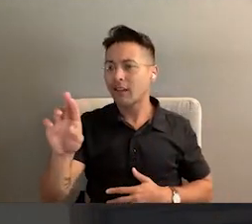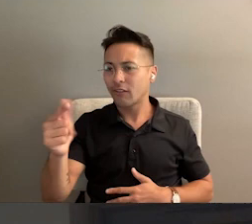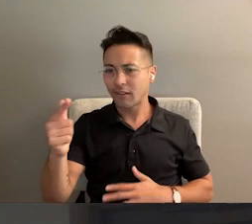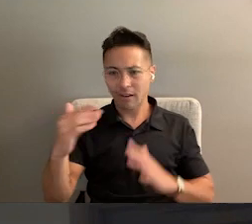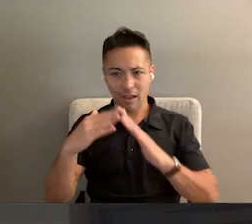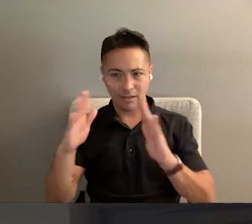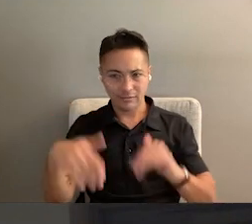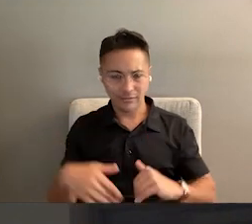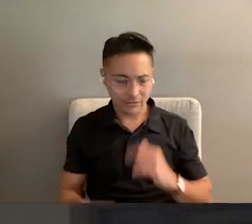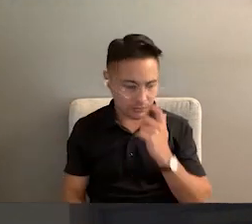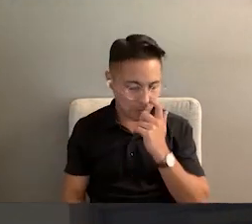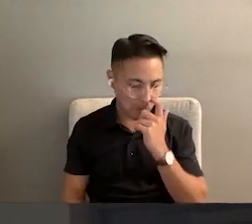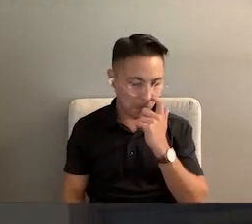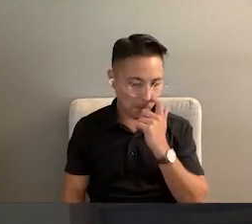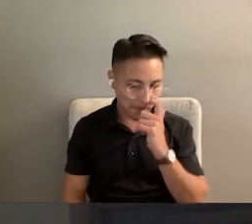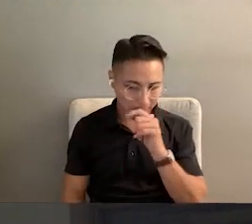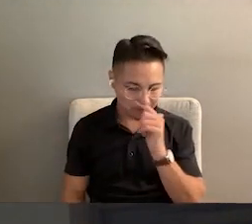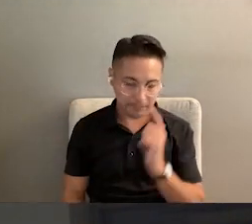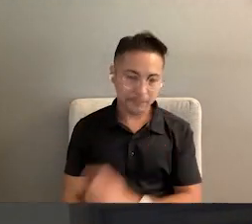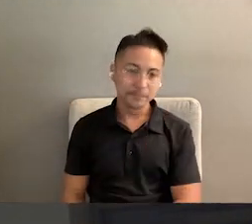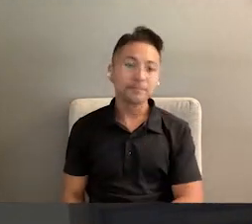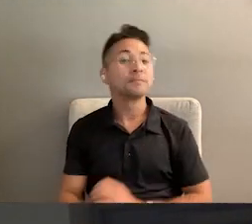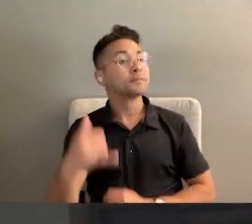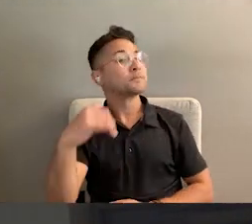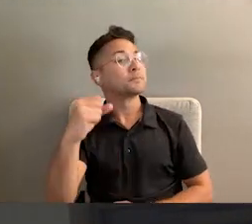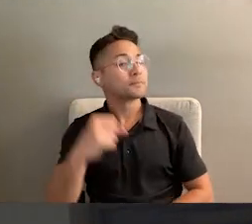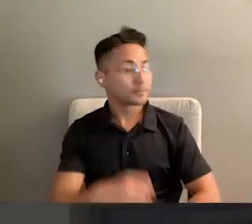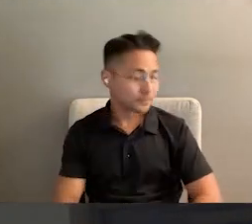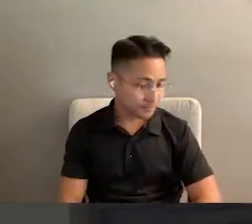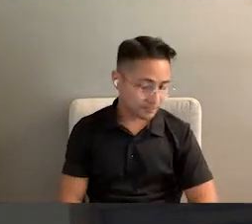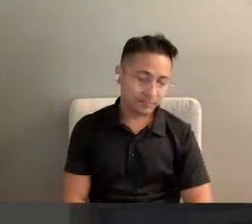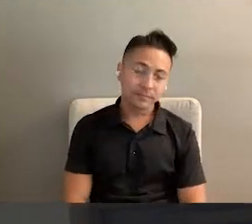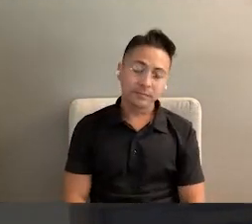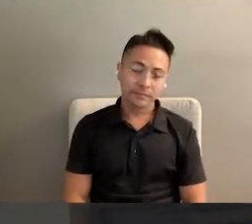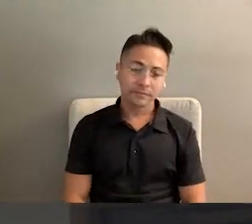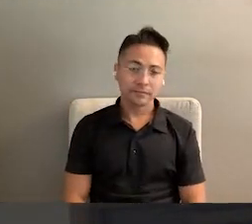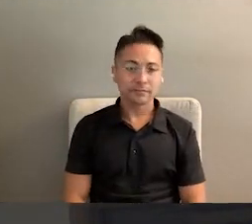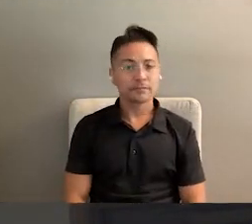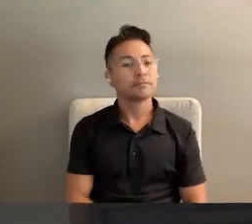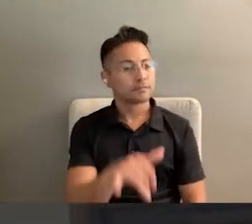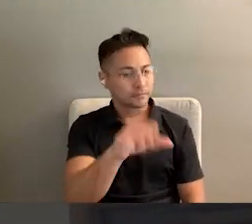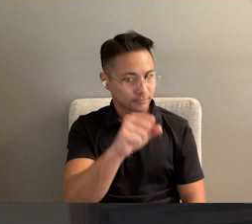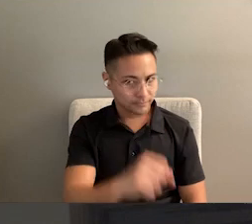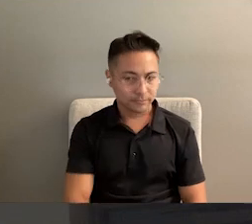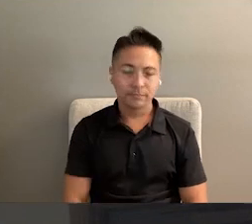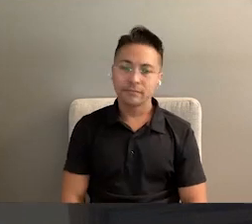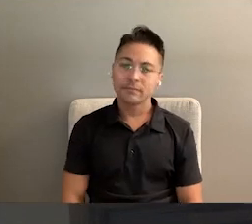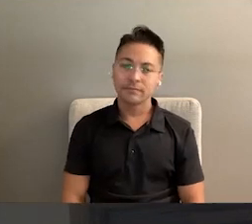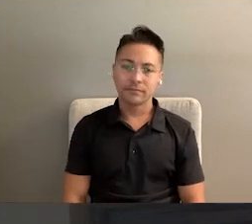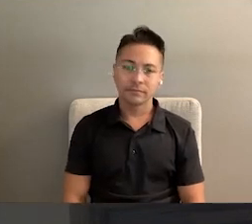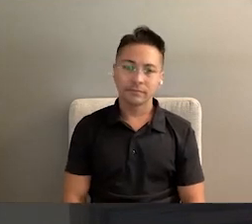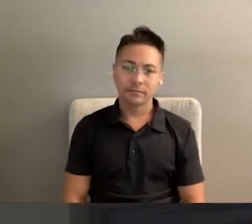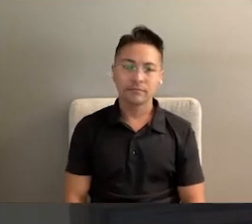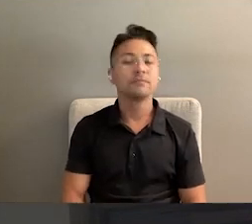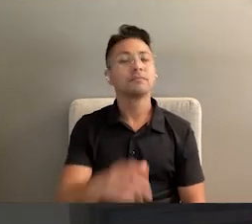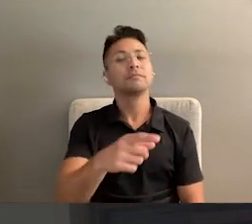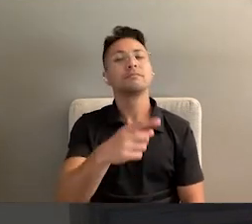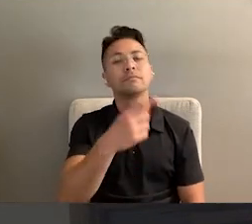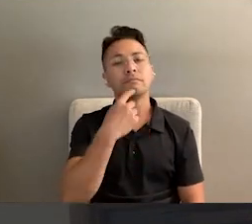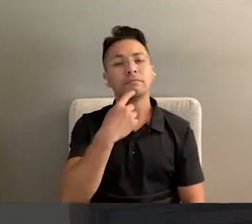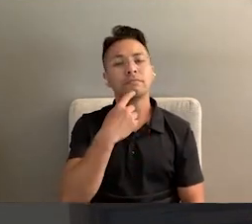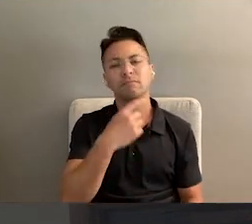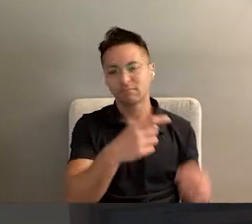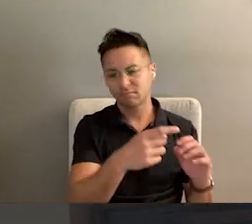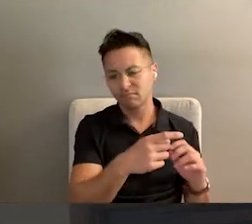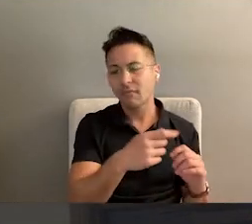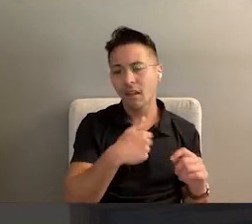Clearinghouse. Yes, ma'am. If you don't use all the funds, does it roll over the following year? Yes. Does it roll over month to month, so